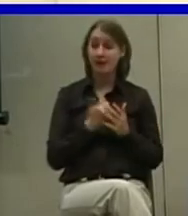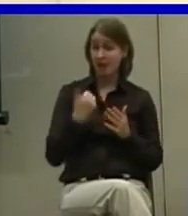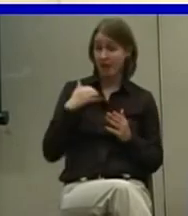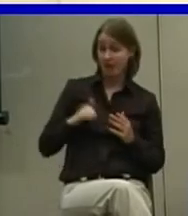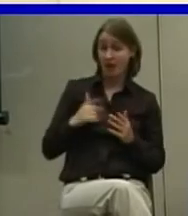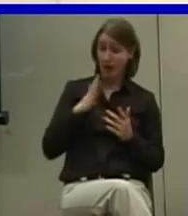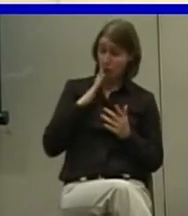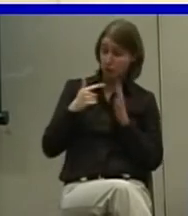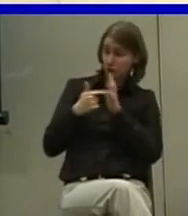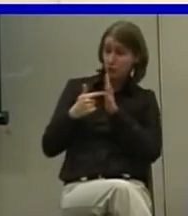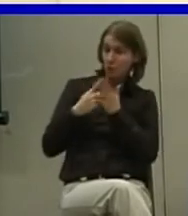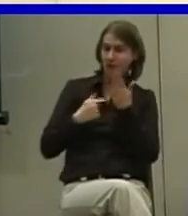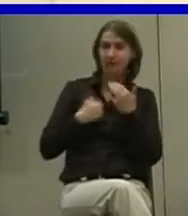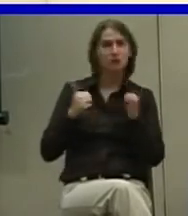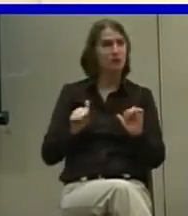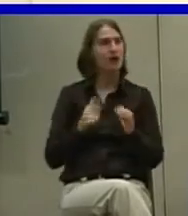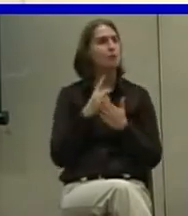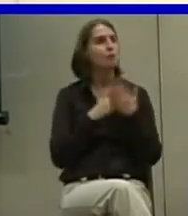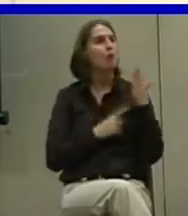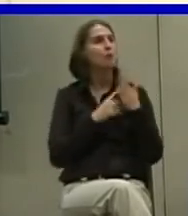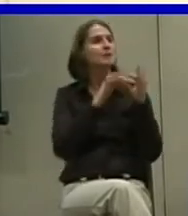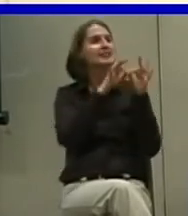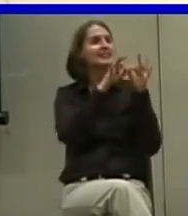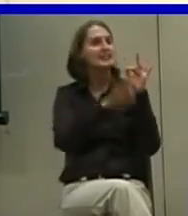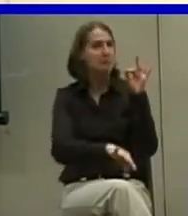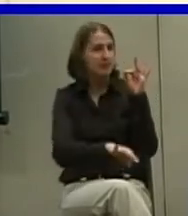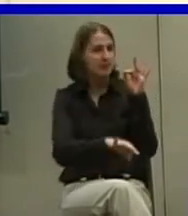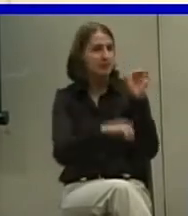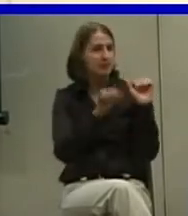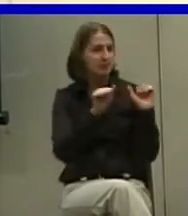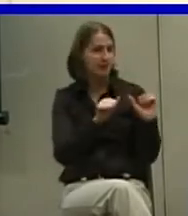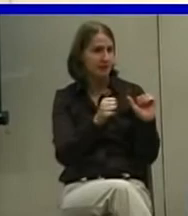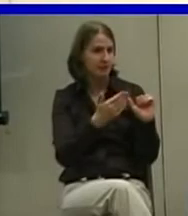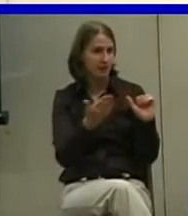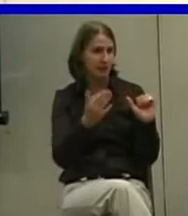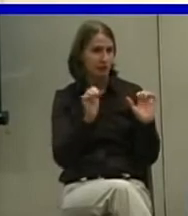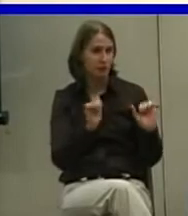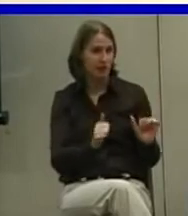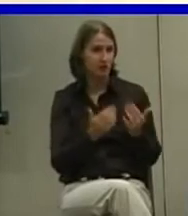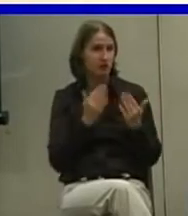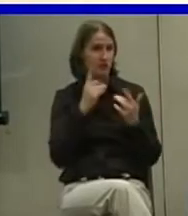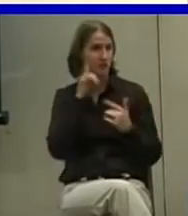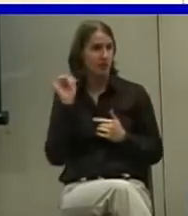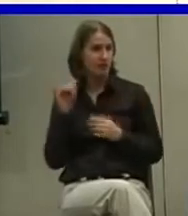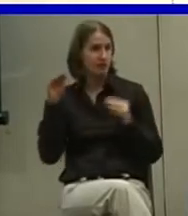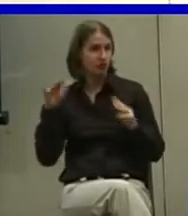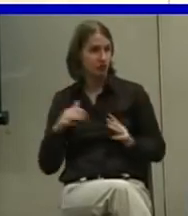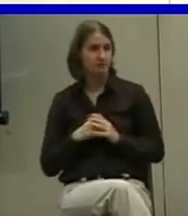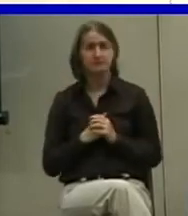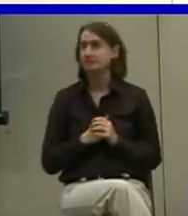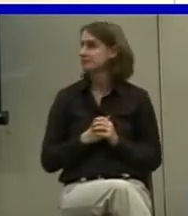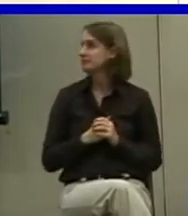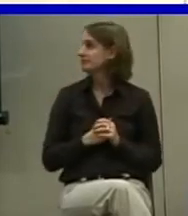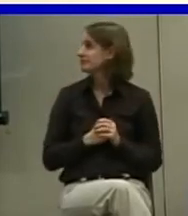I've tried. Now here's what I ask. What would be the simplest possible thing you could suggest to this teacher?